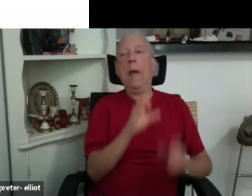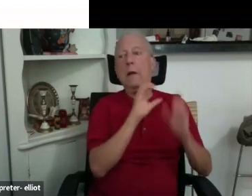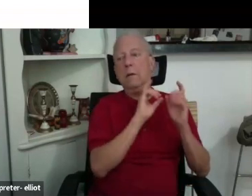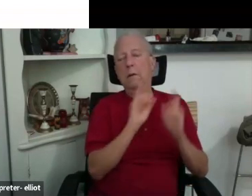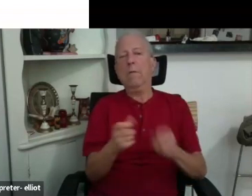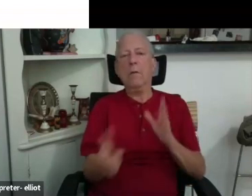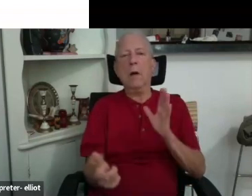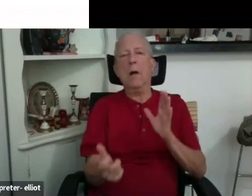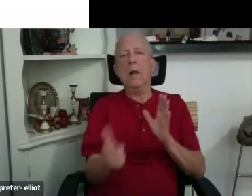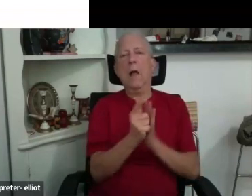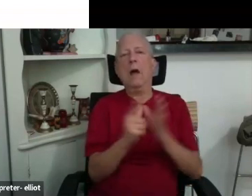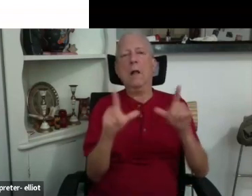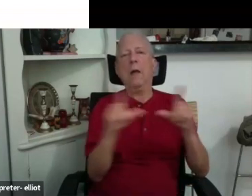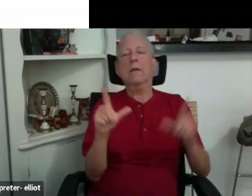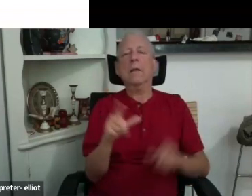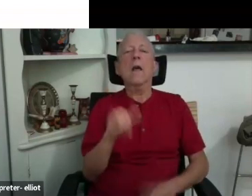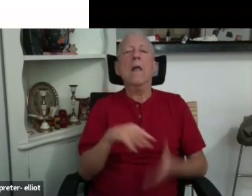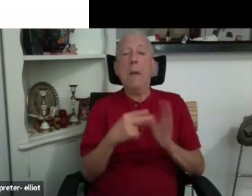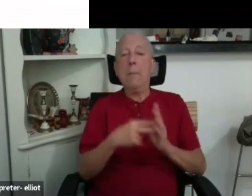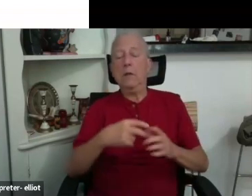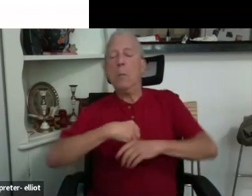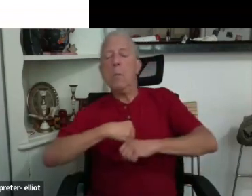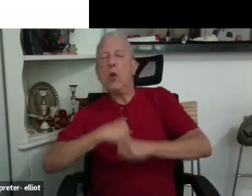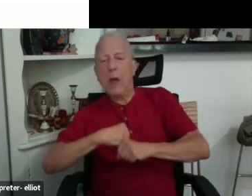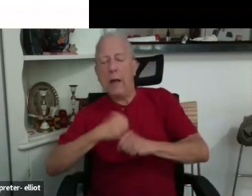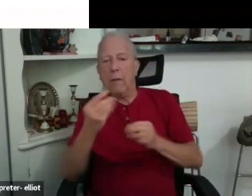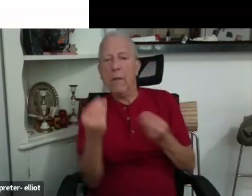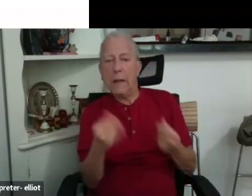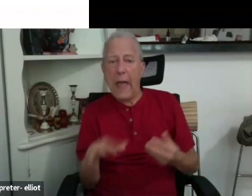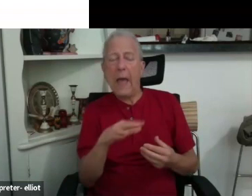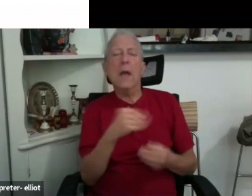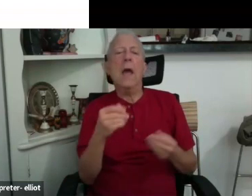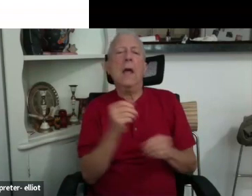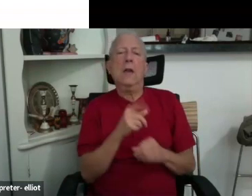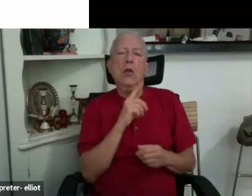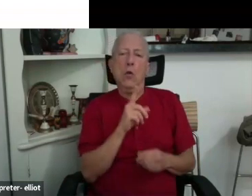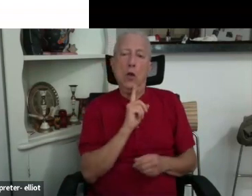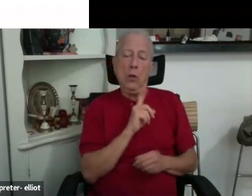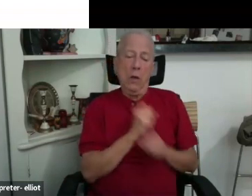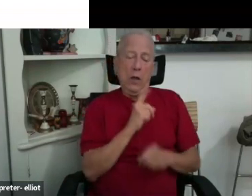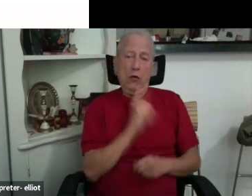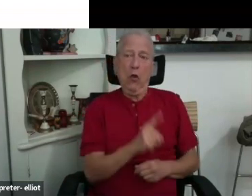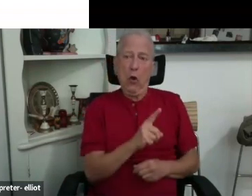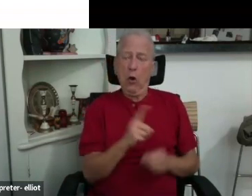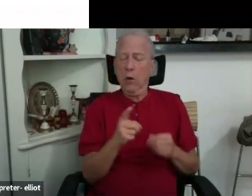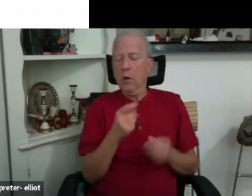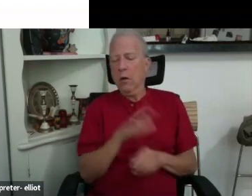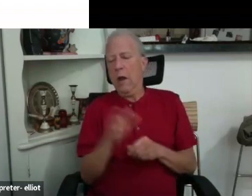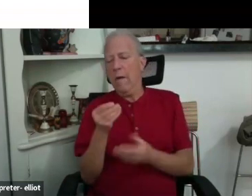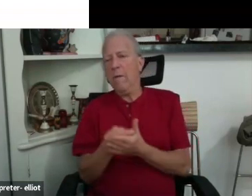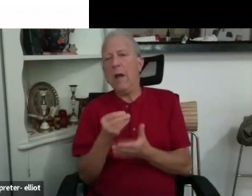this means to be most protective of land and to ensure adequate funding for adjacent costs like insurance